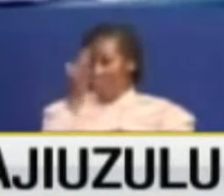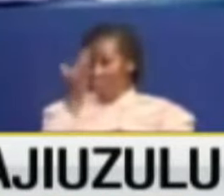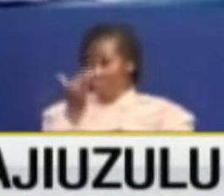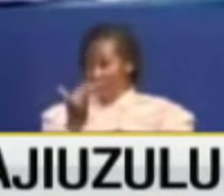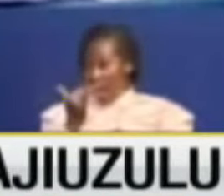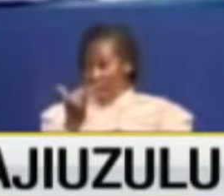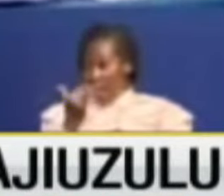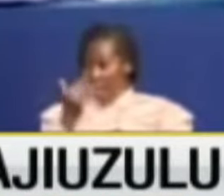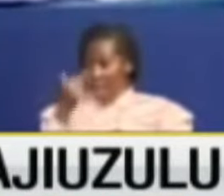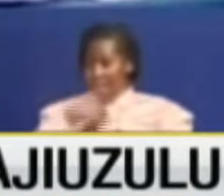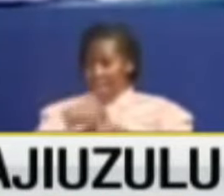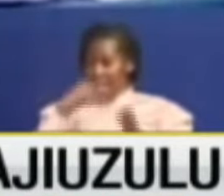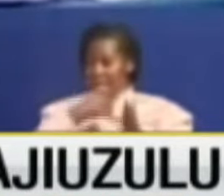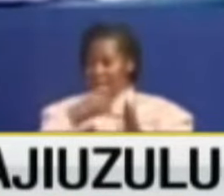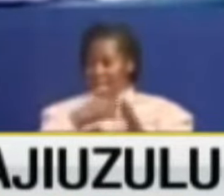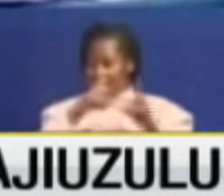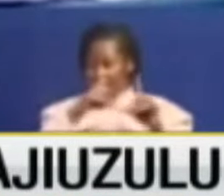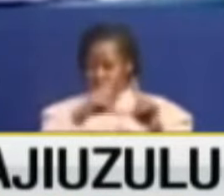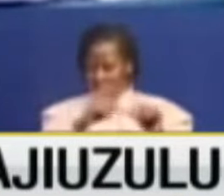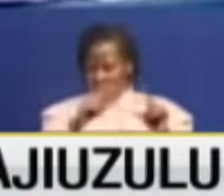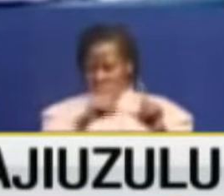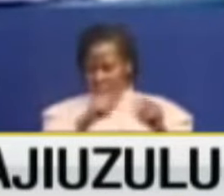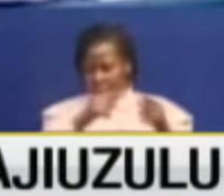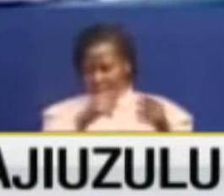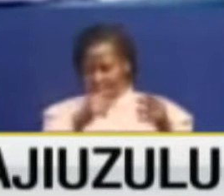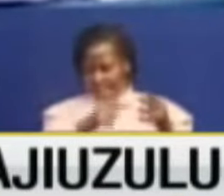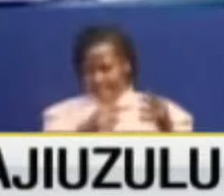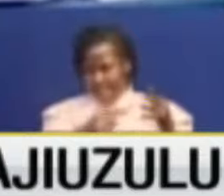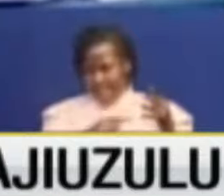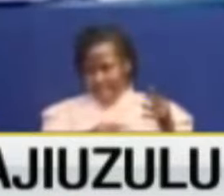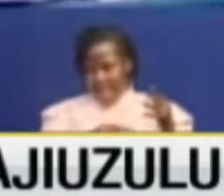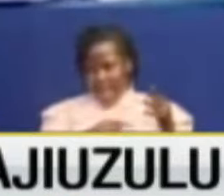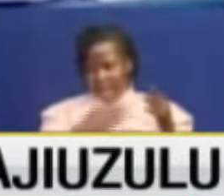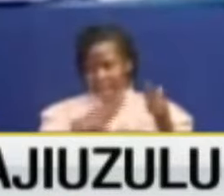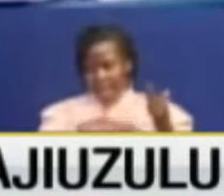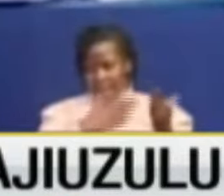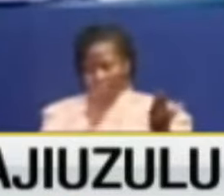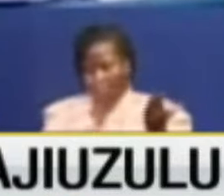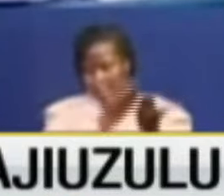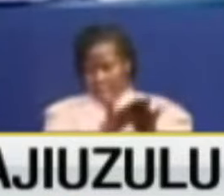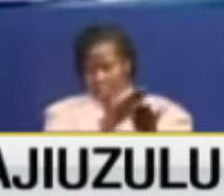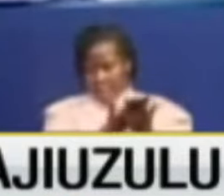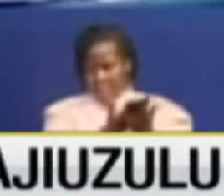I include these words in my oration, Mr. Speaker, sir?